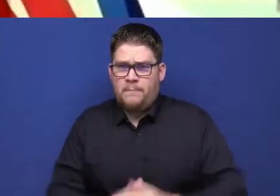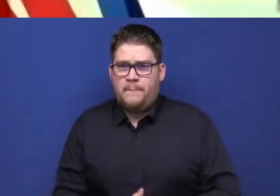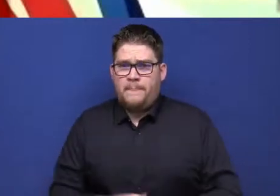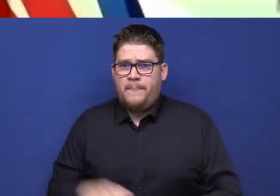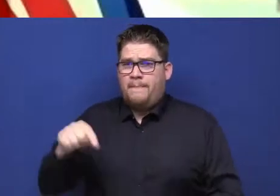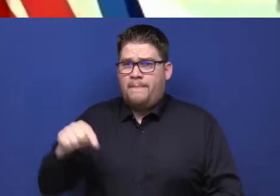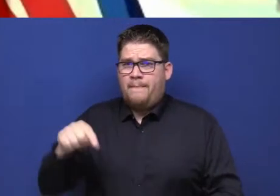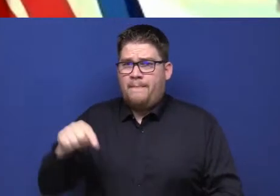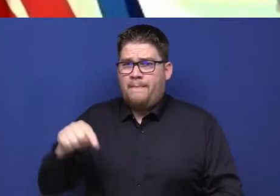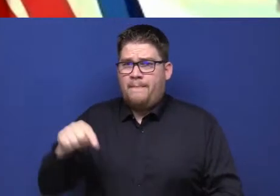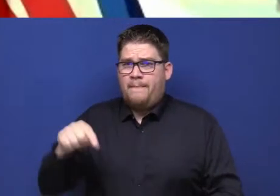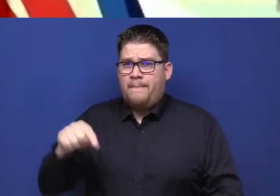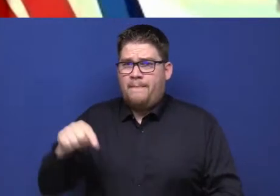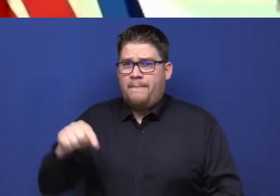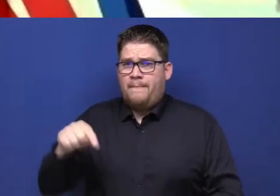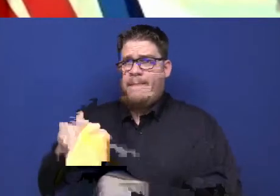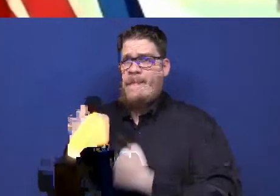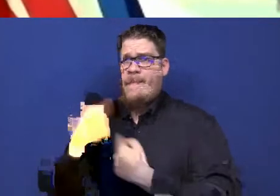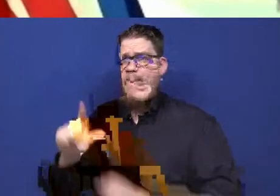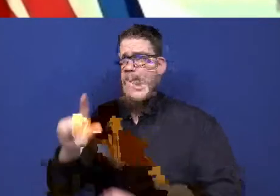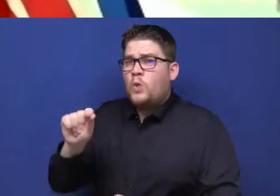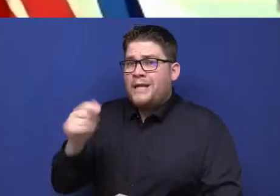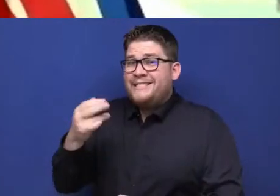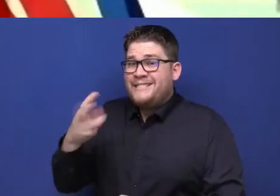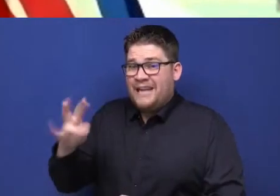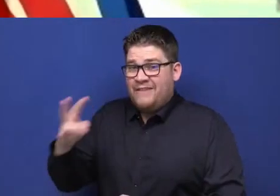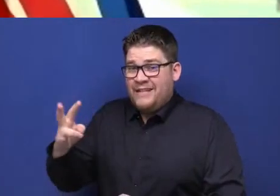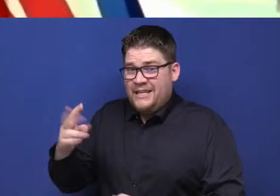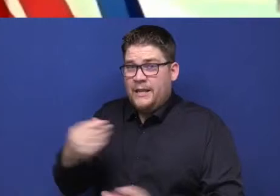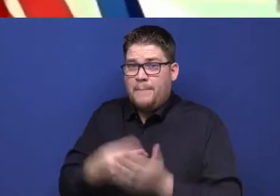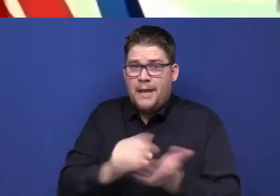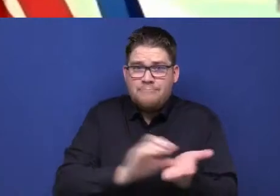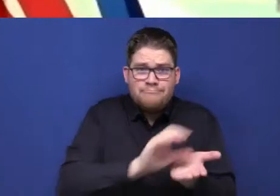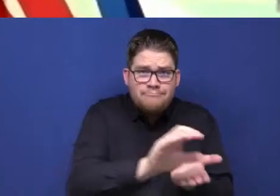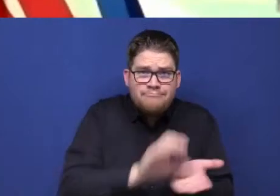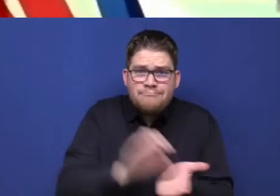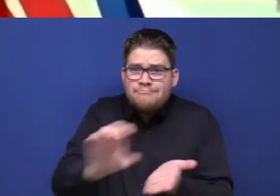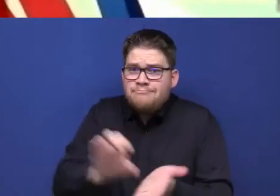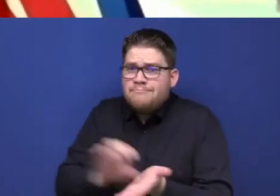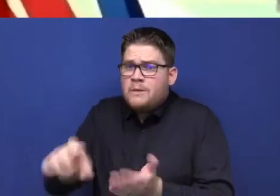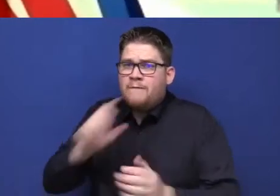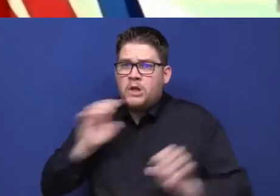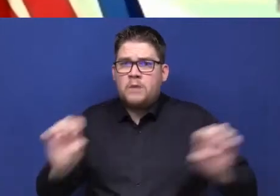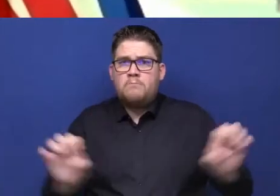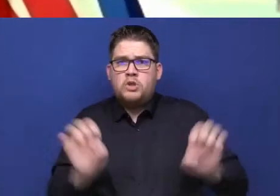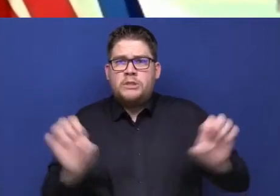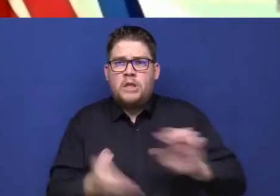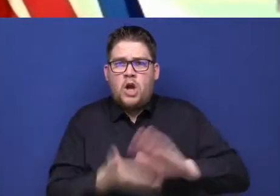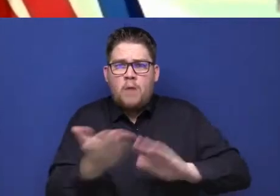emergency operations centers, emergency support services, evacuation route planning, and volunteer and